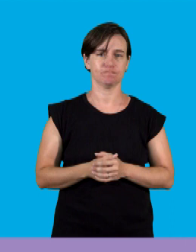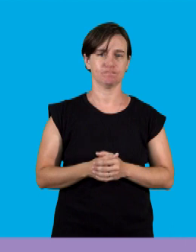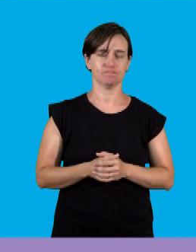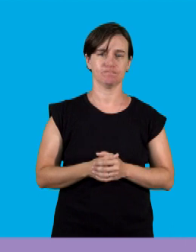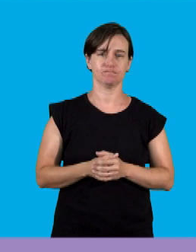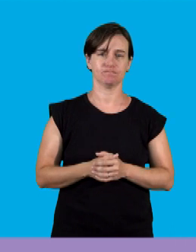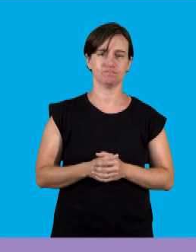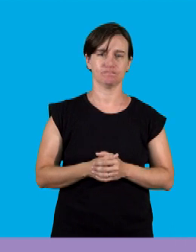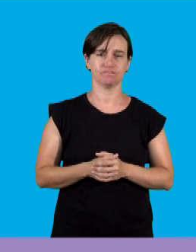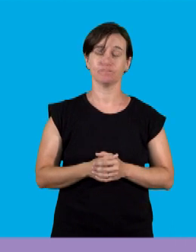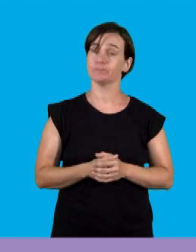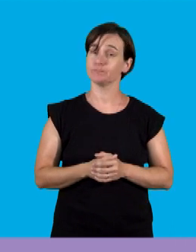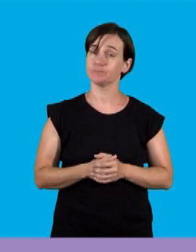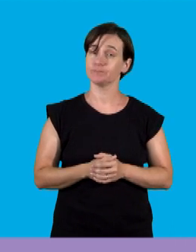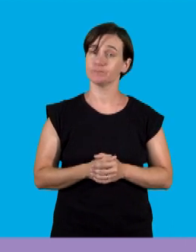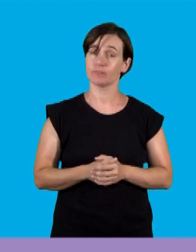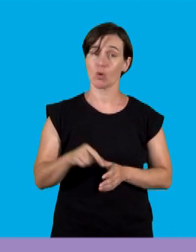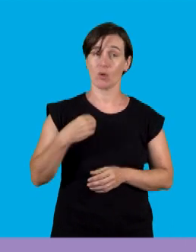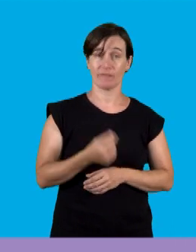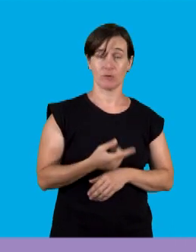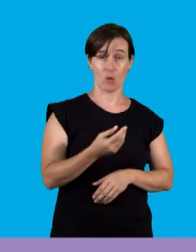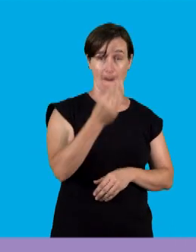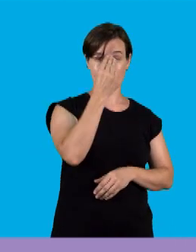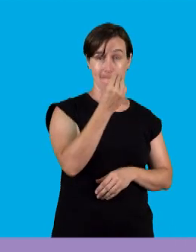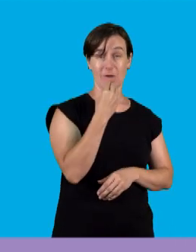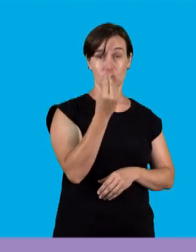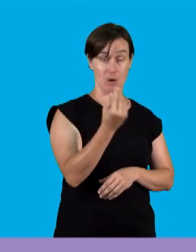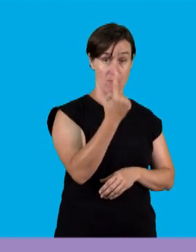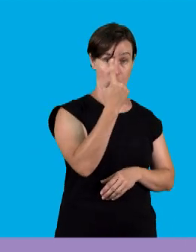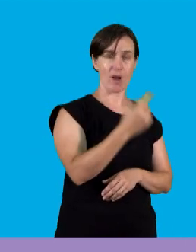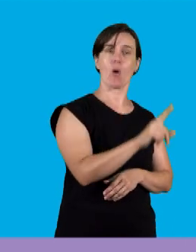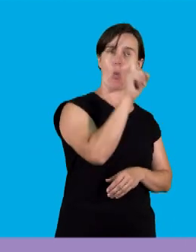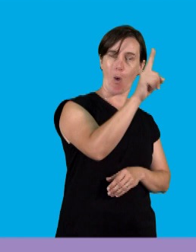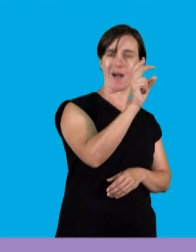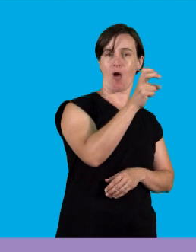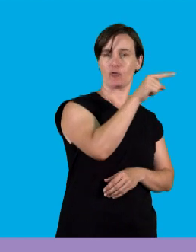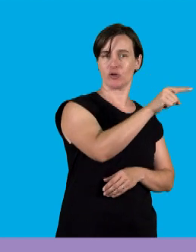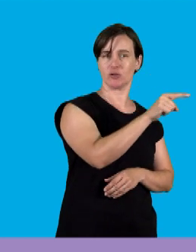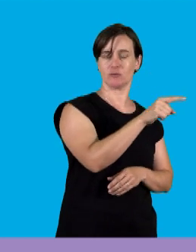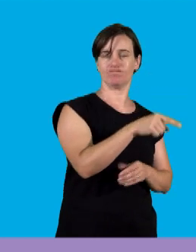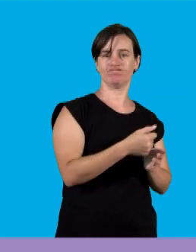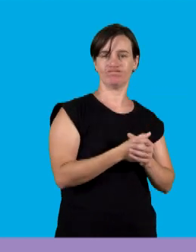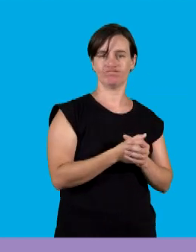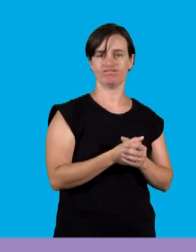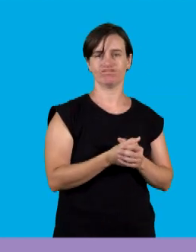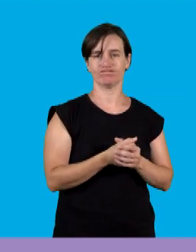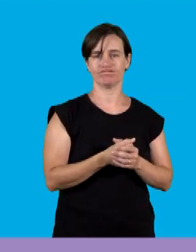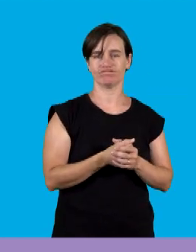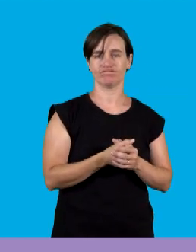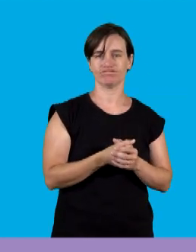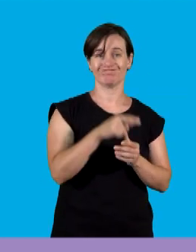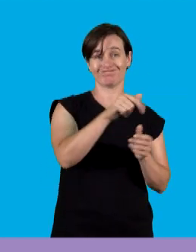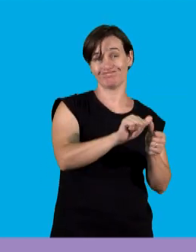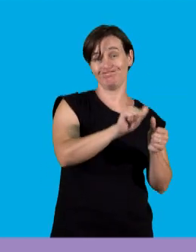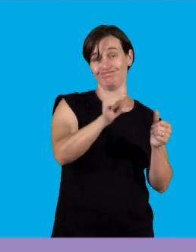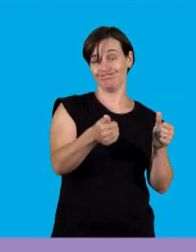as we remember, we had only 1 block in the first figure, and of course we are looking at those